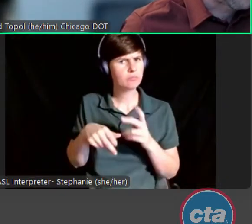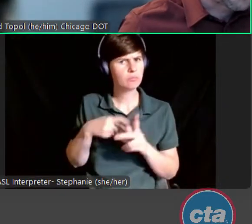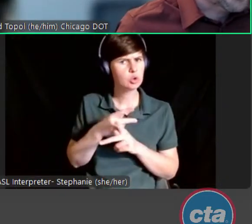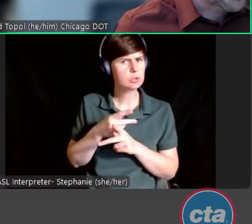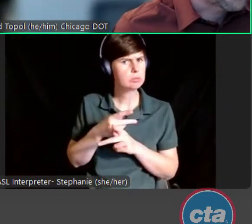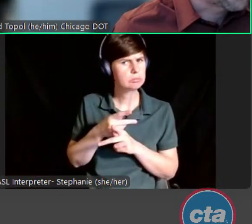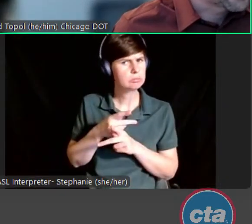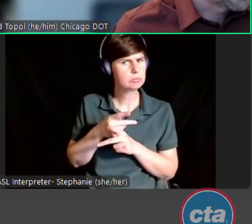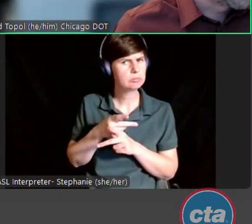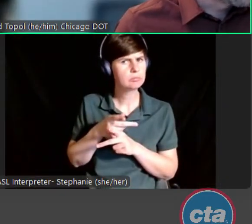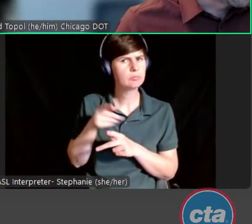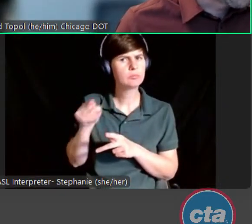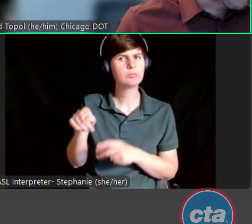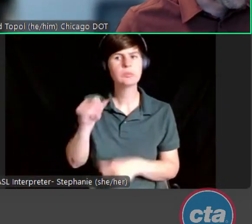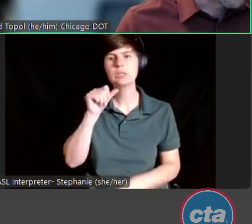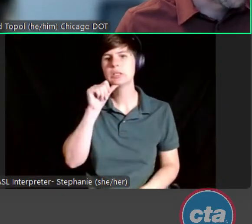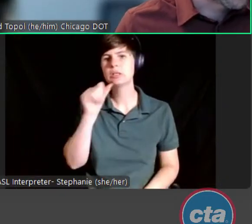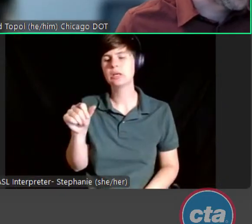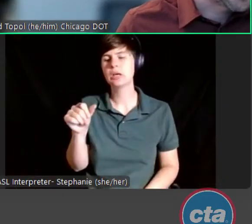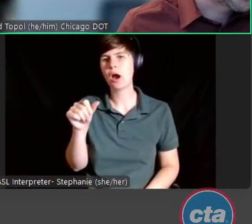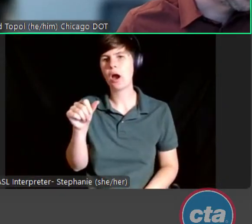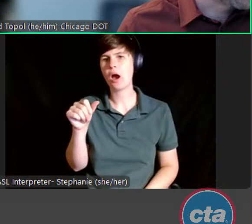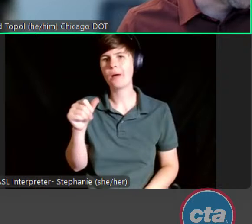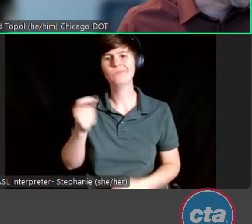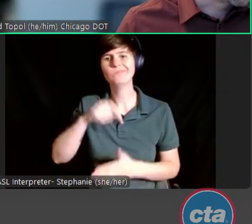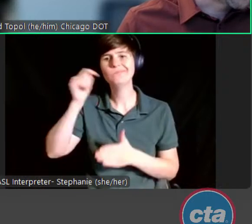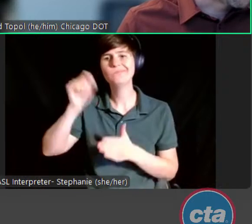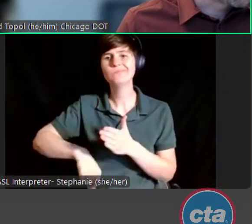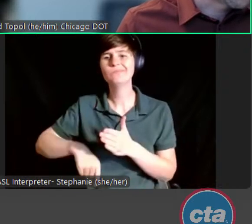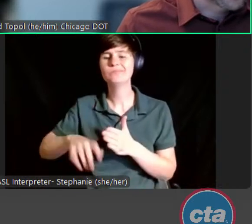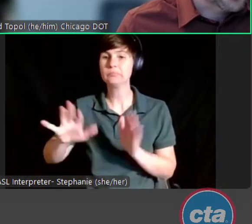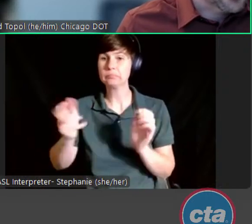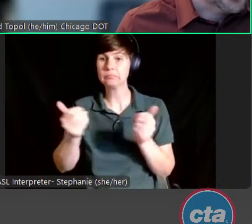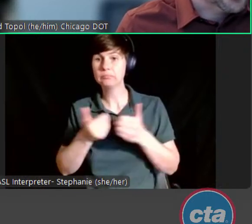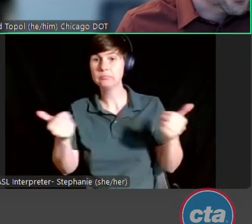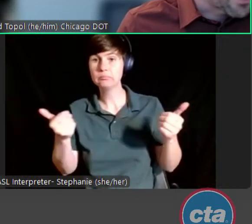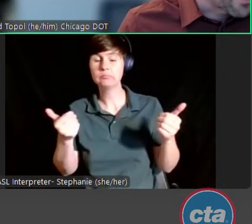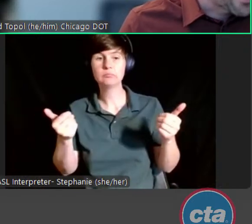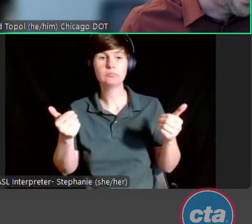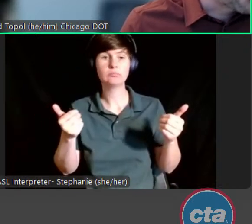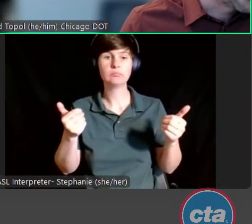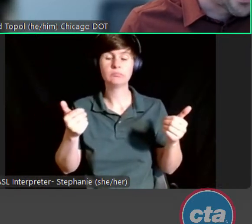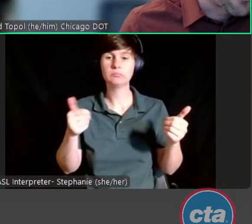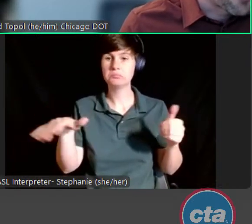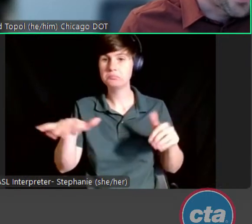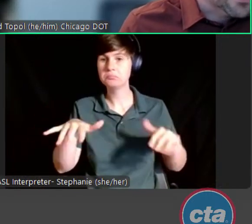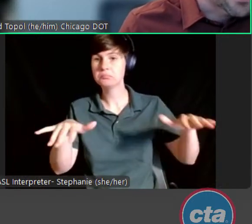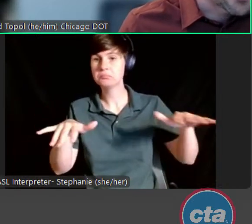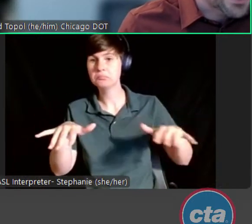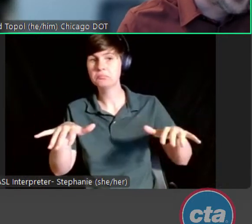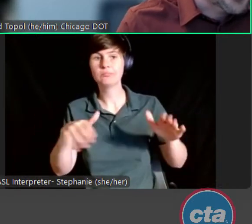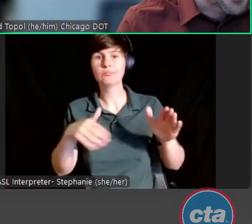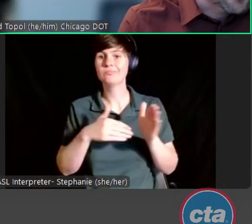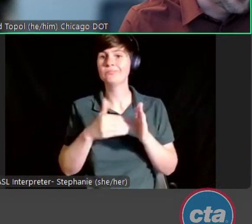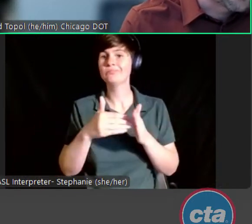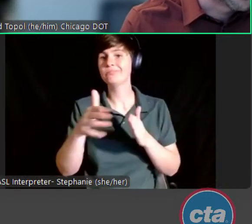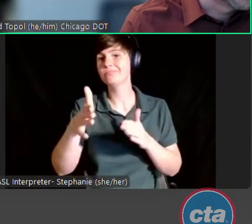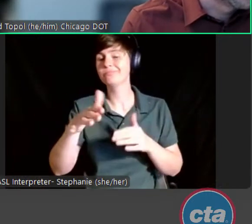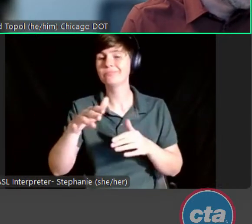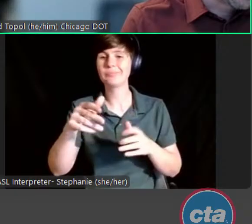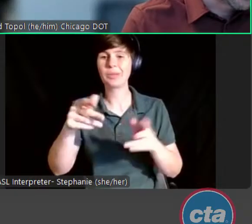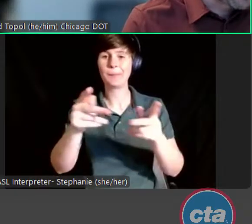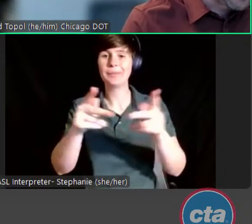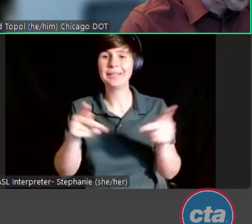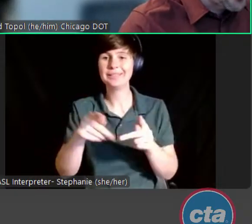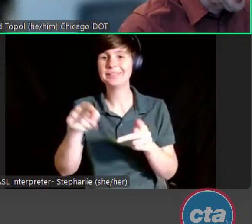really dive into the separation of space between a lot of facilities across the country where we're having these kind of bike lanes at the same